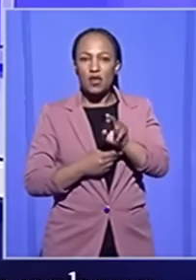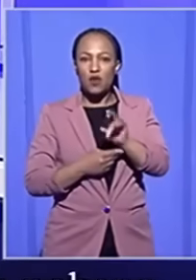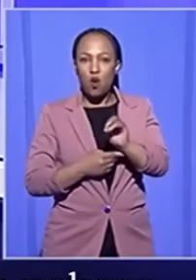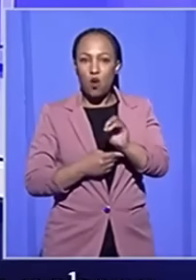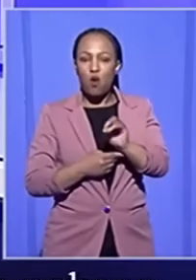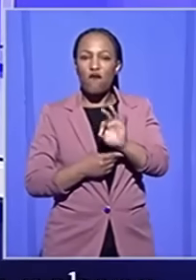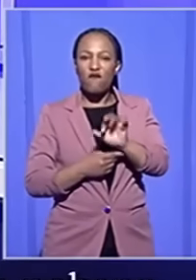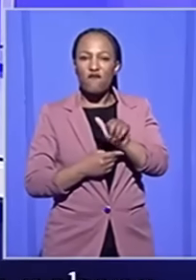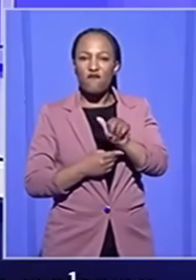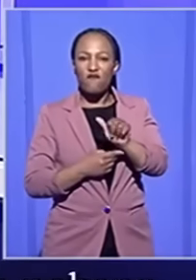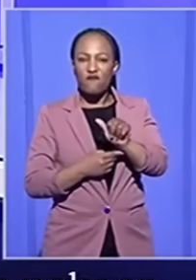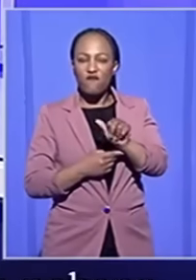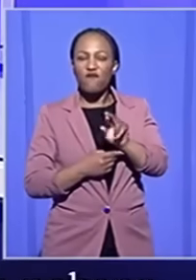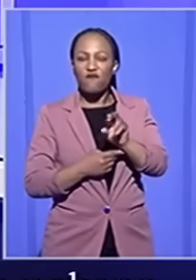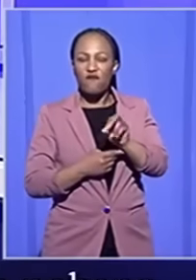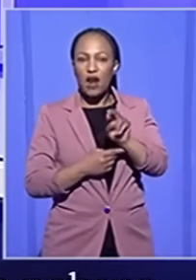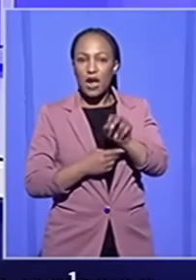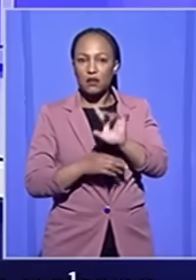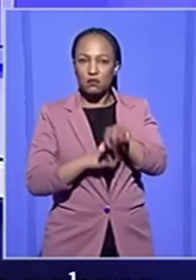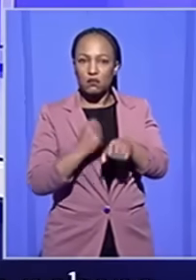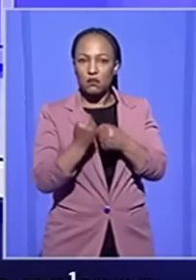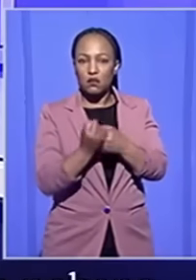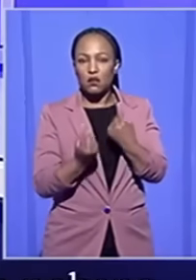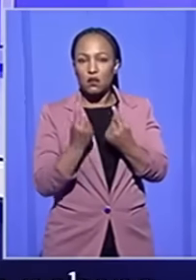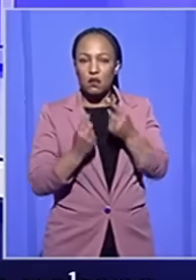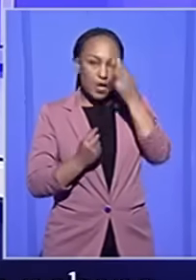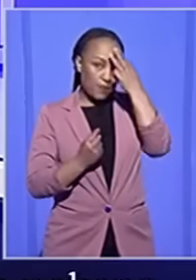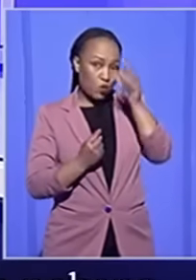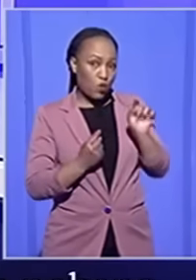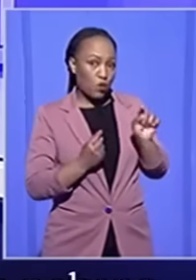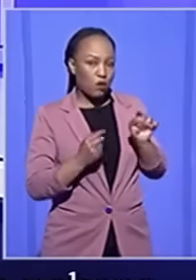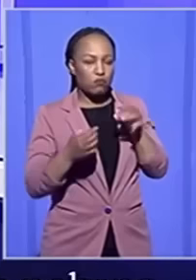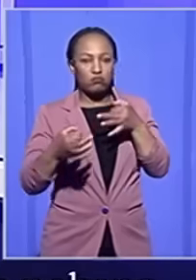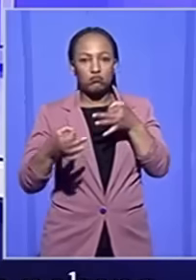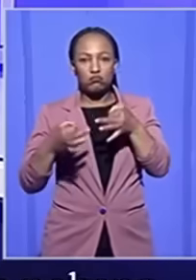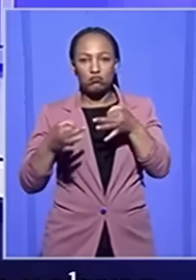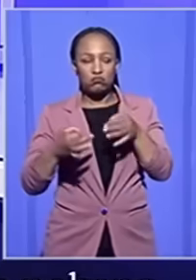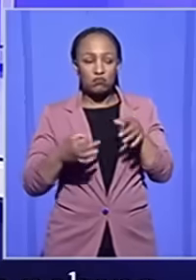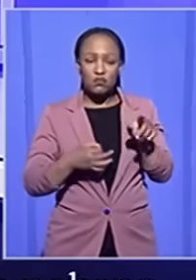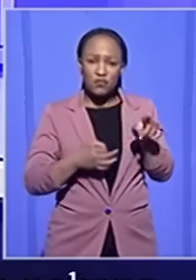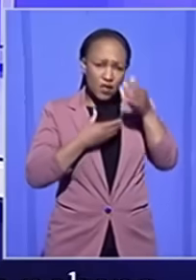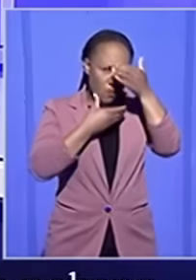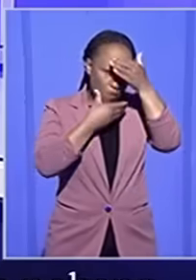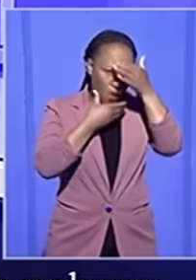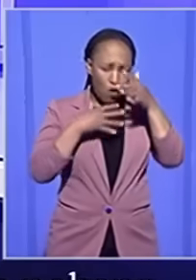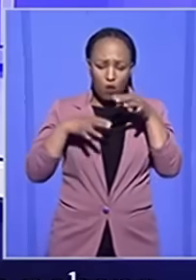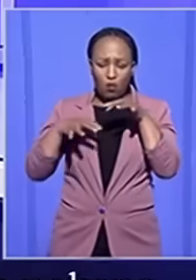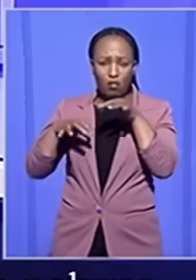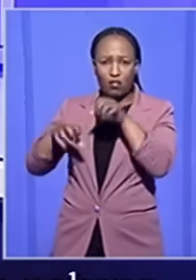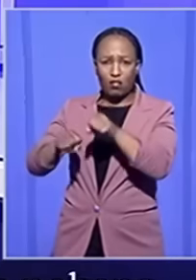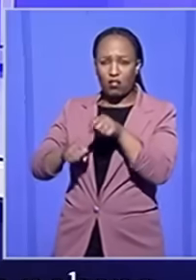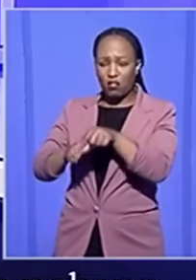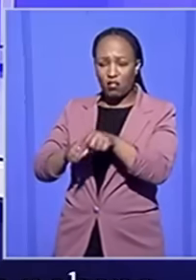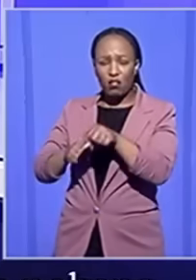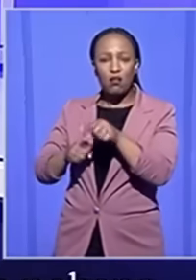nokeng. Pretoria e tlhalositse makgetlo a le mantsi gore taolo ya Morocco kwa Western Sahara ke